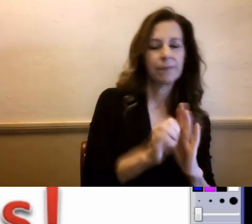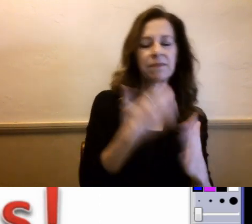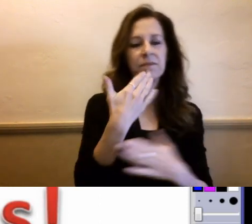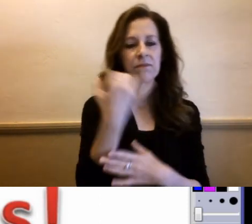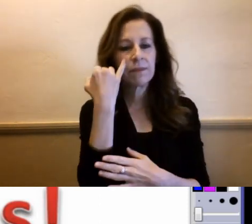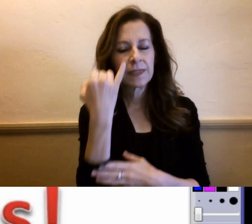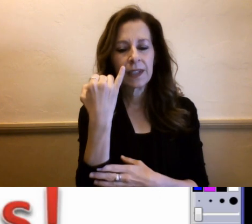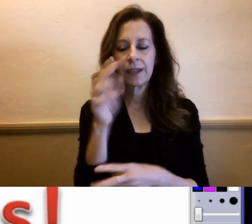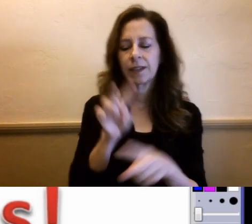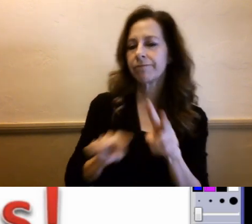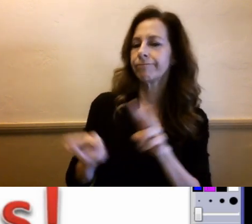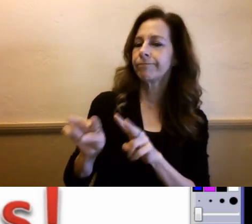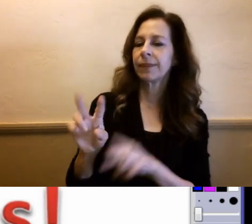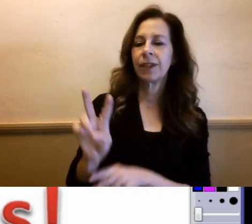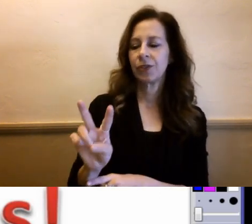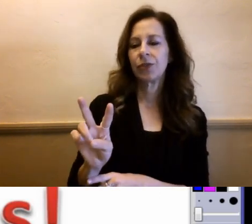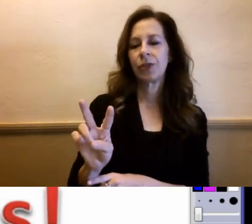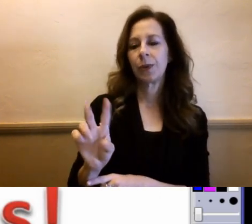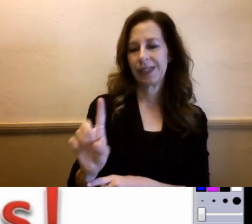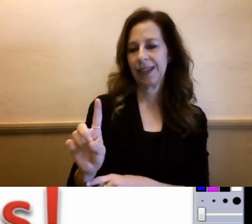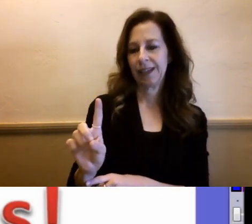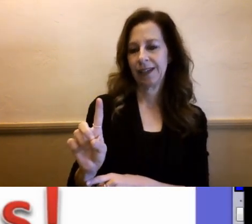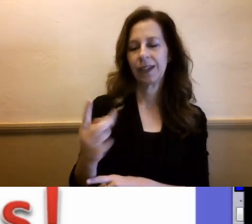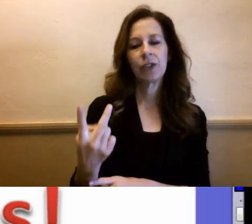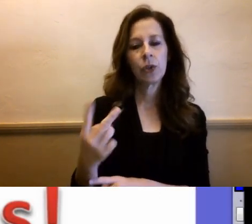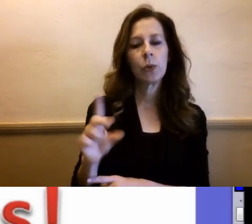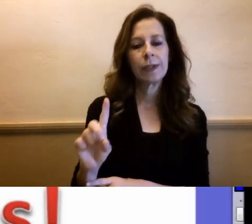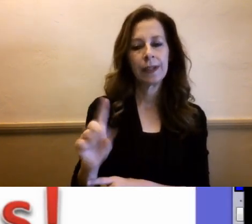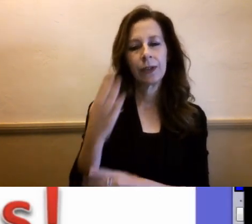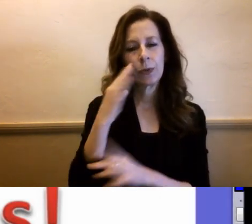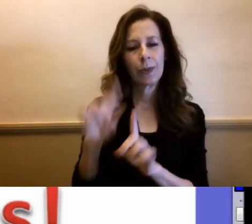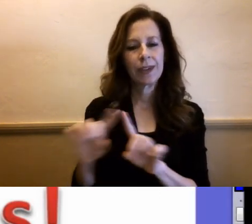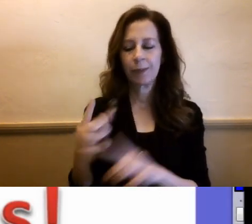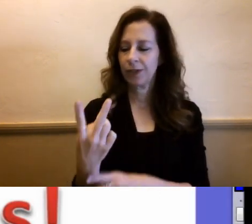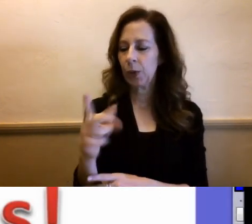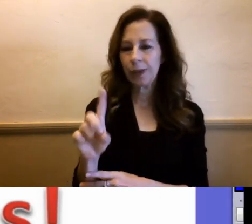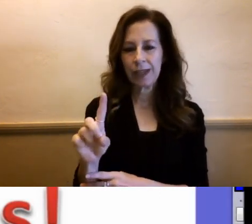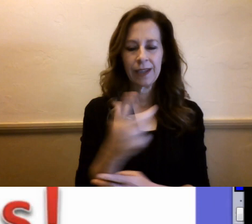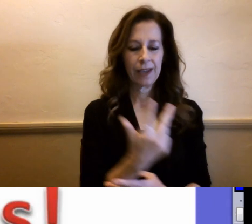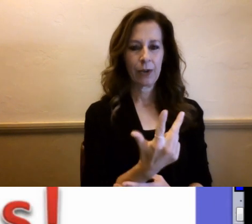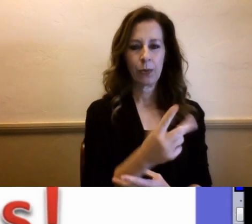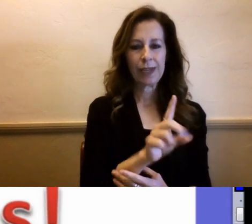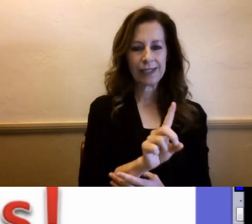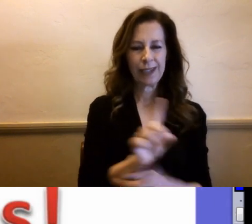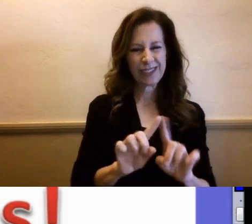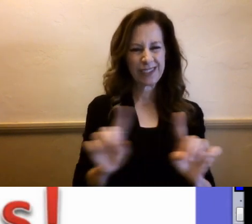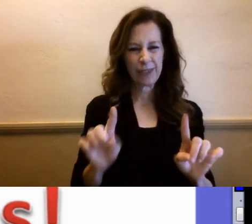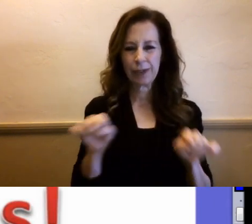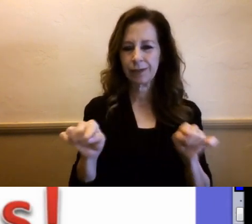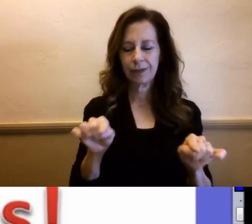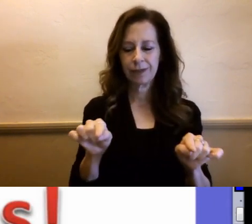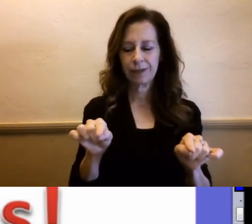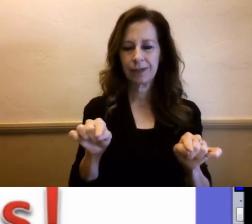it might be a good idea to look at 2D shapes and to know the difference between 2D and 3D.